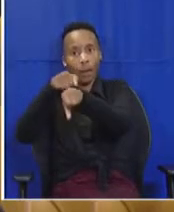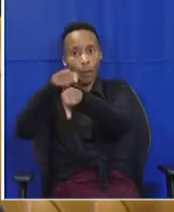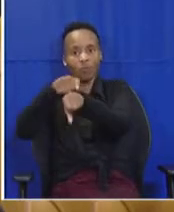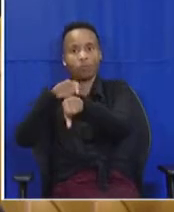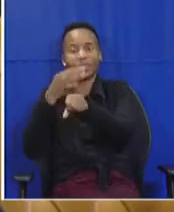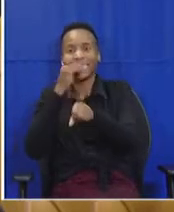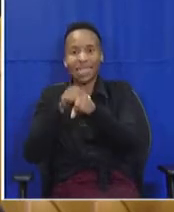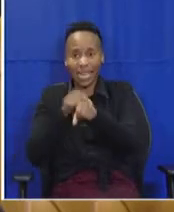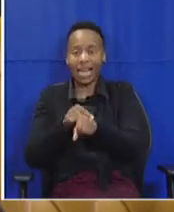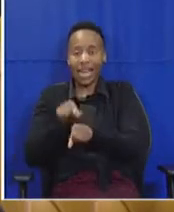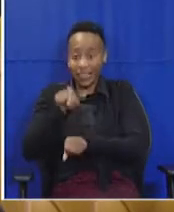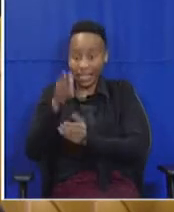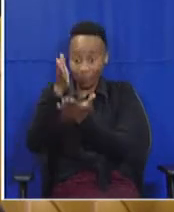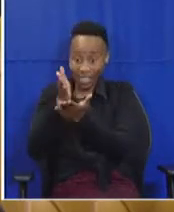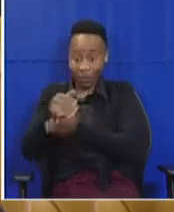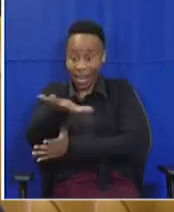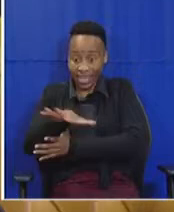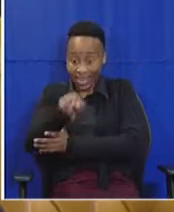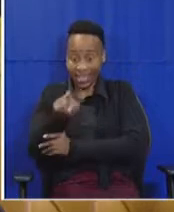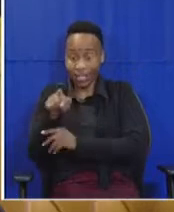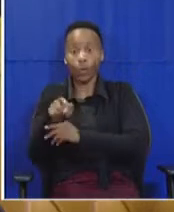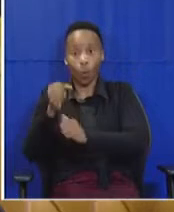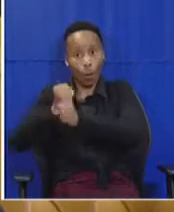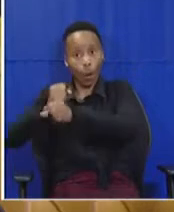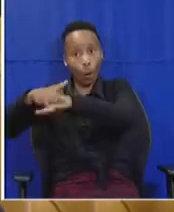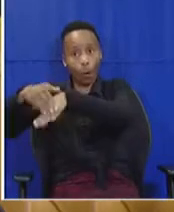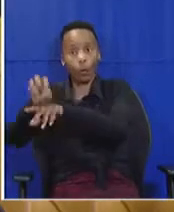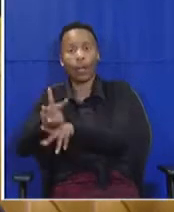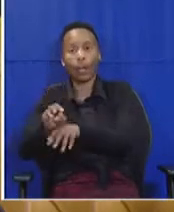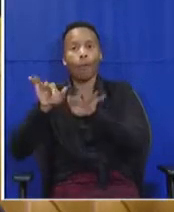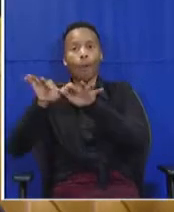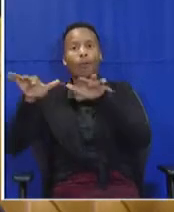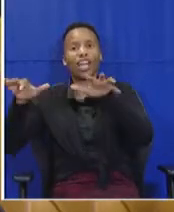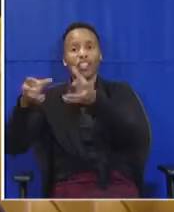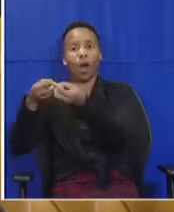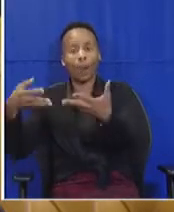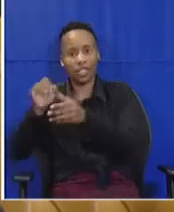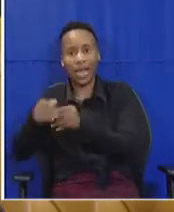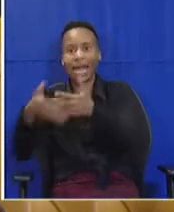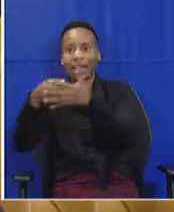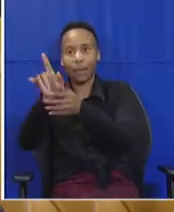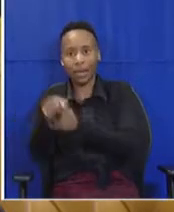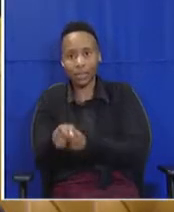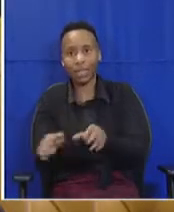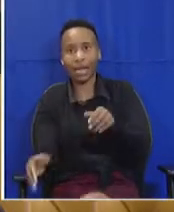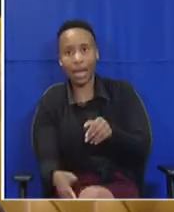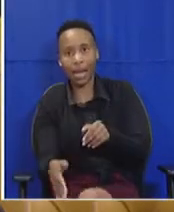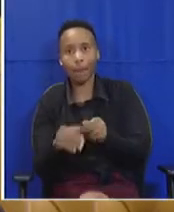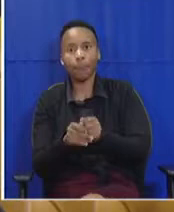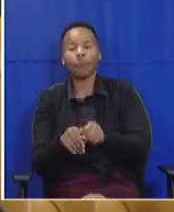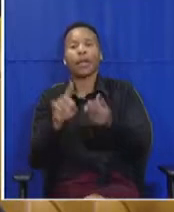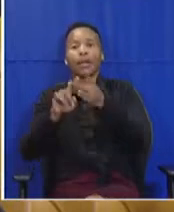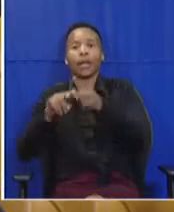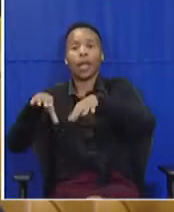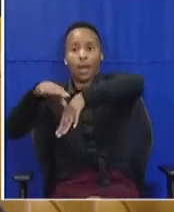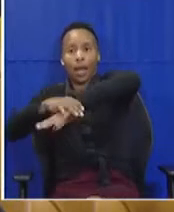this particular area as an orthopedic surgeon. This is the population. Anybody with a broken leg here, we will pay you so much per